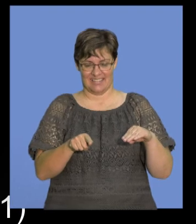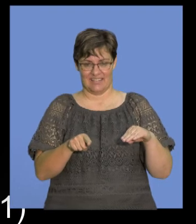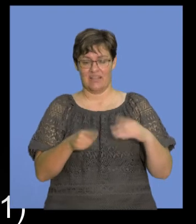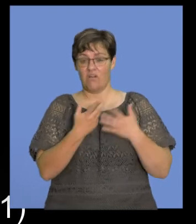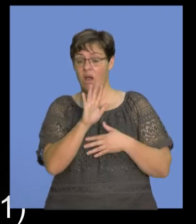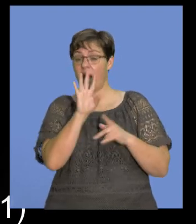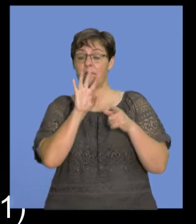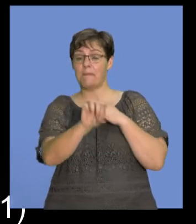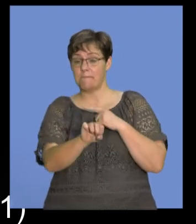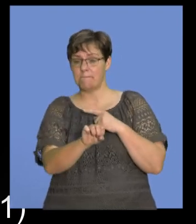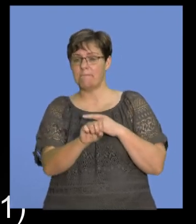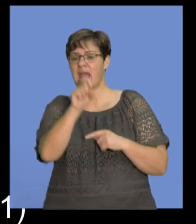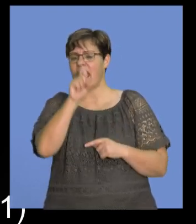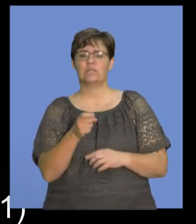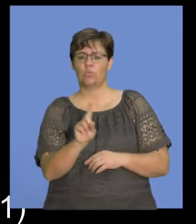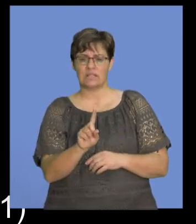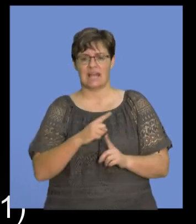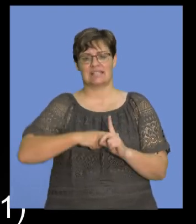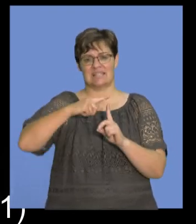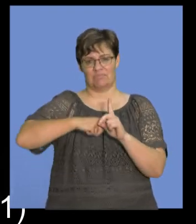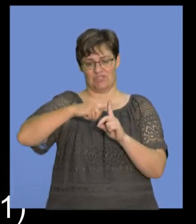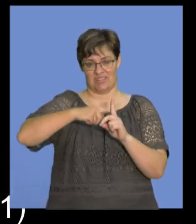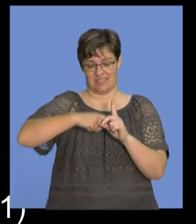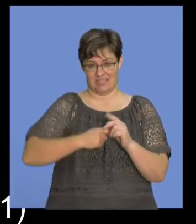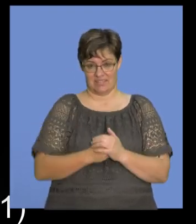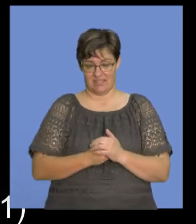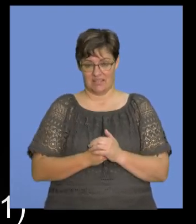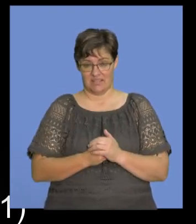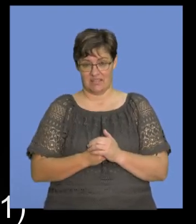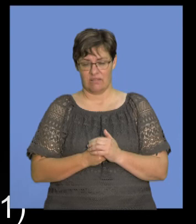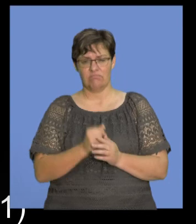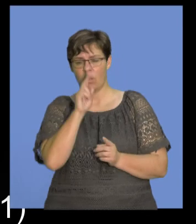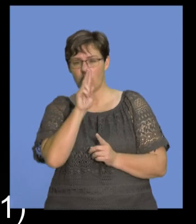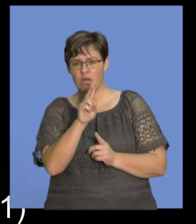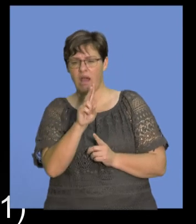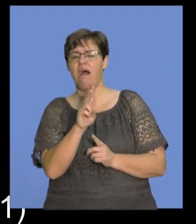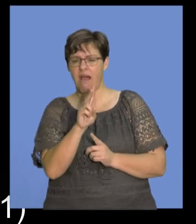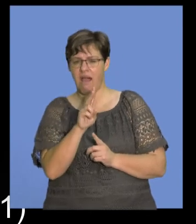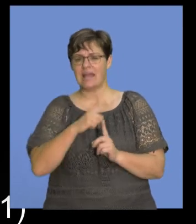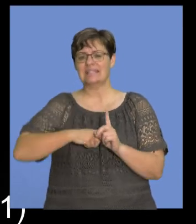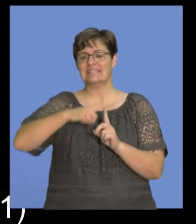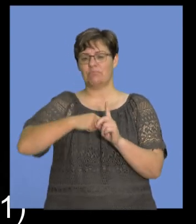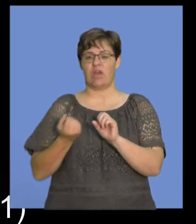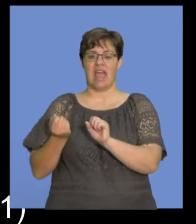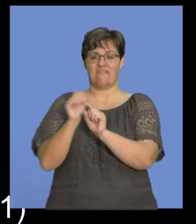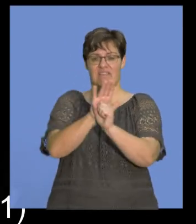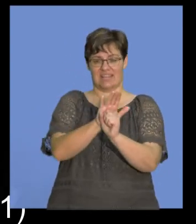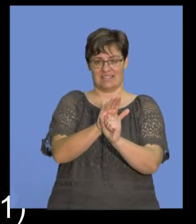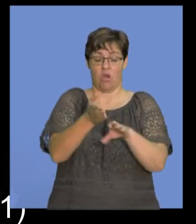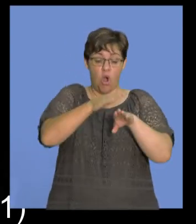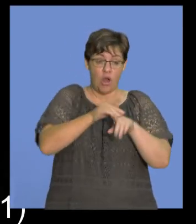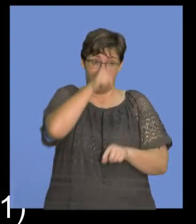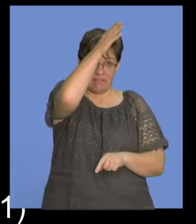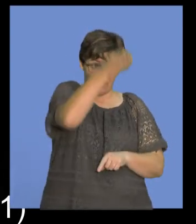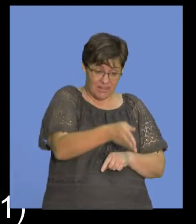x-axis, and in this case, if we identify what's on the x-axis, it's temperature. So we're looking at the effect of